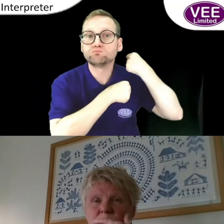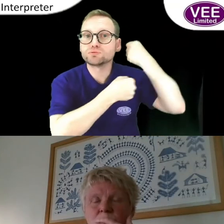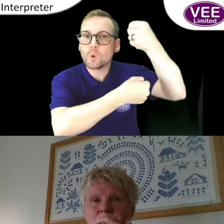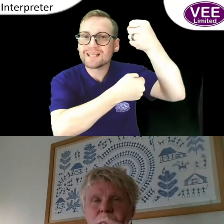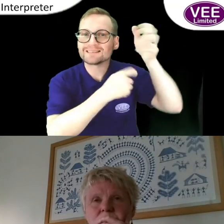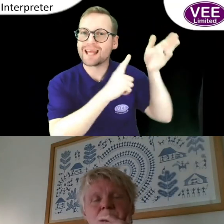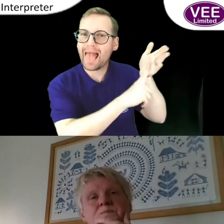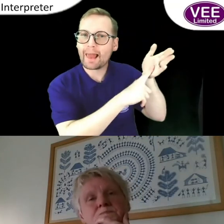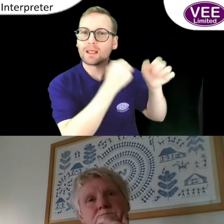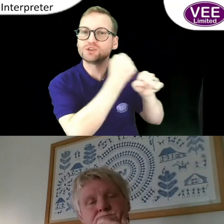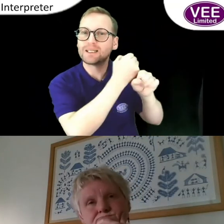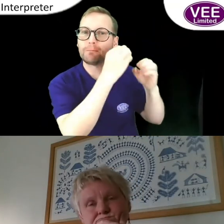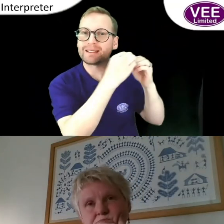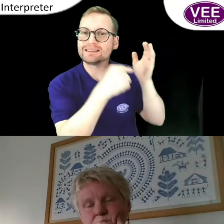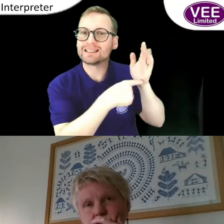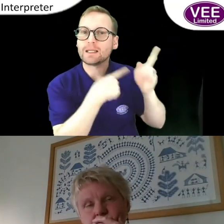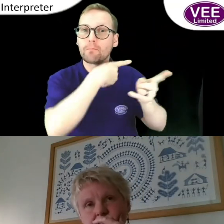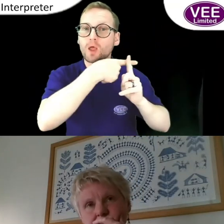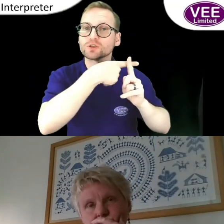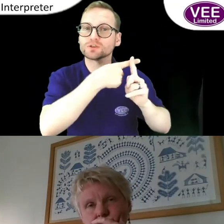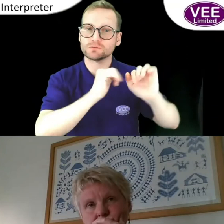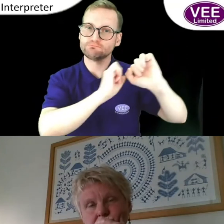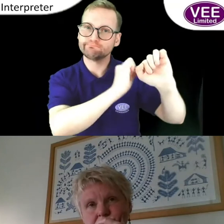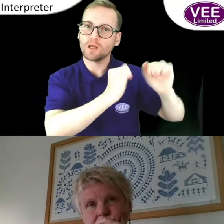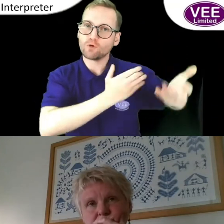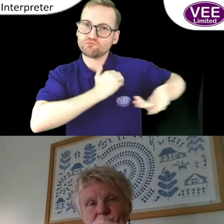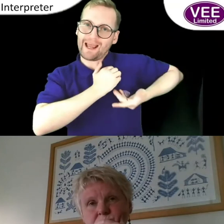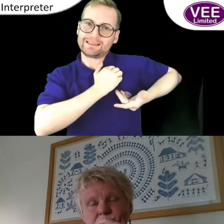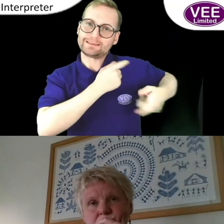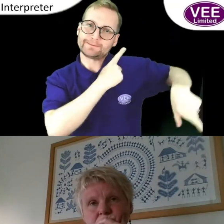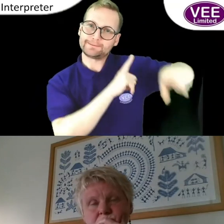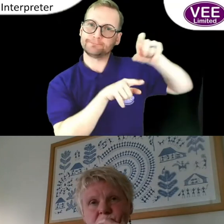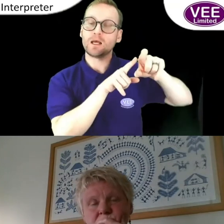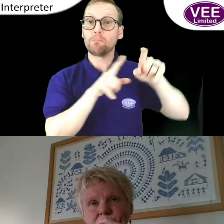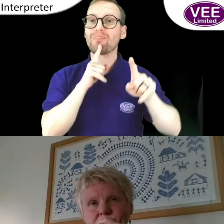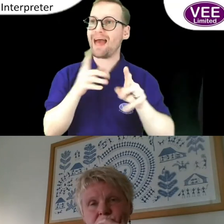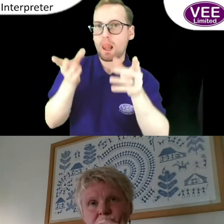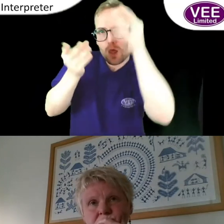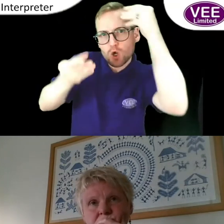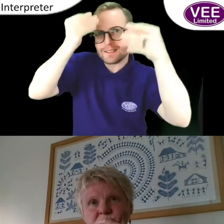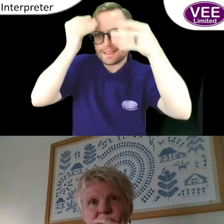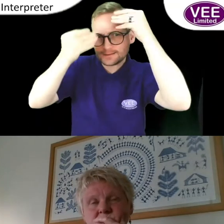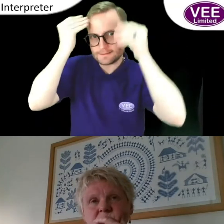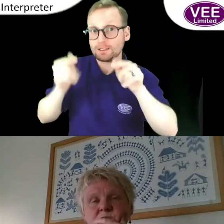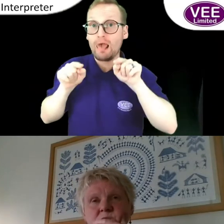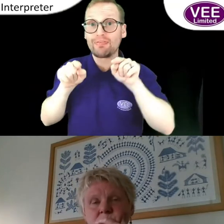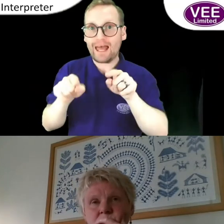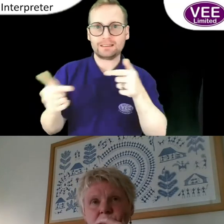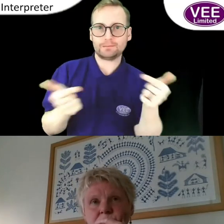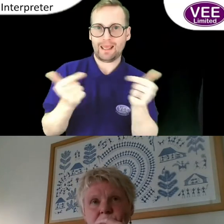LGBT plus rights. And all, I think it's having those debates and using that learning to inform and not